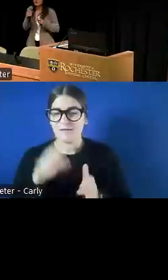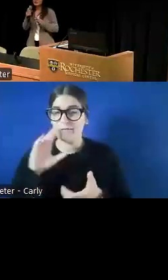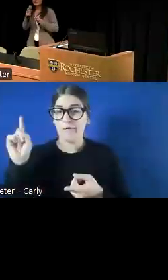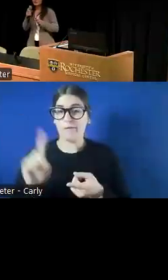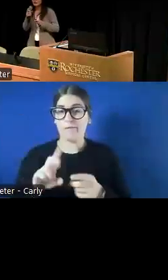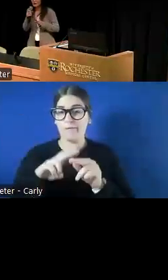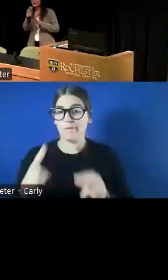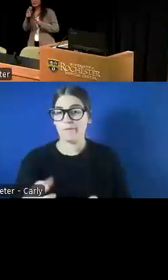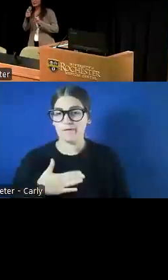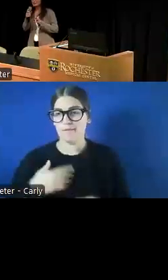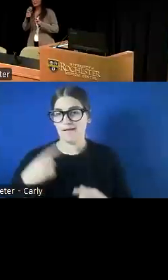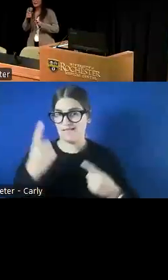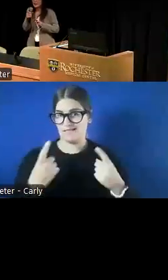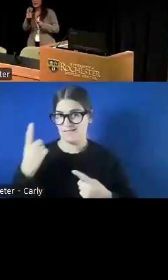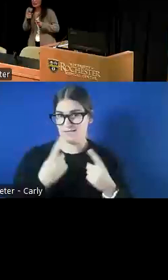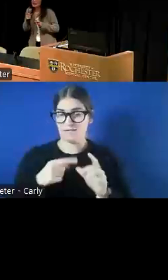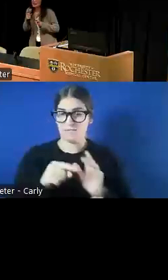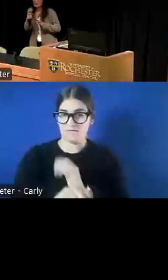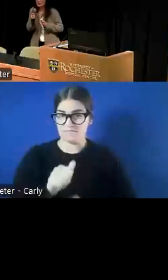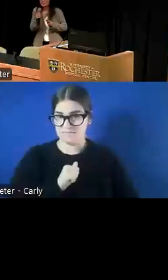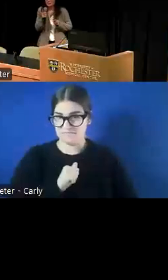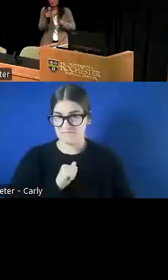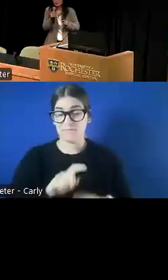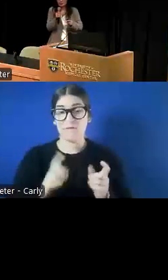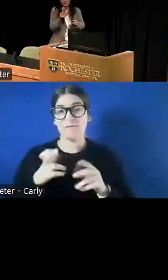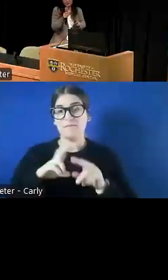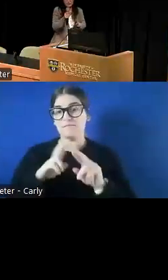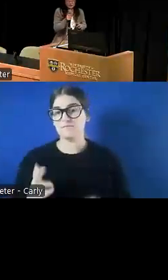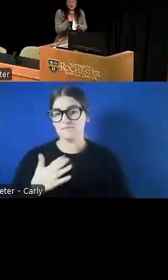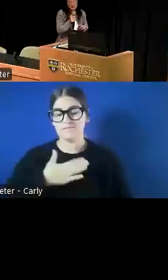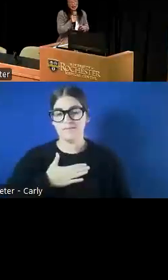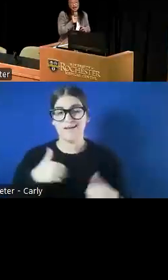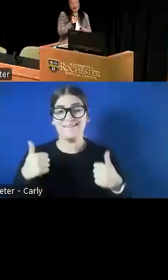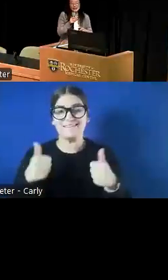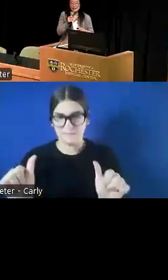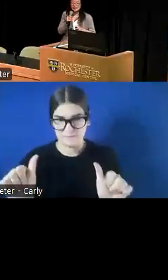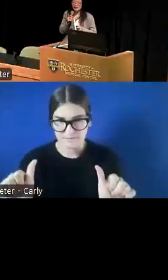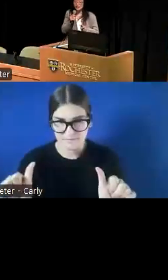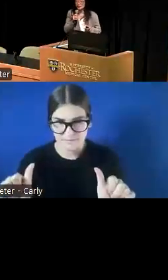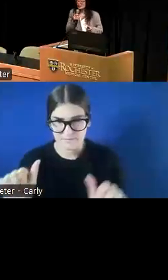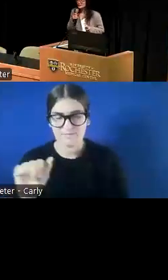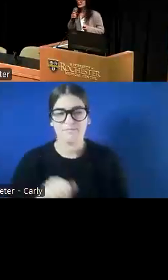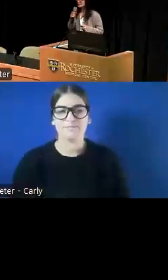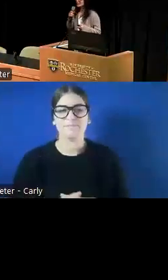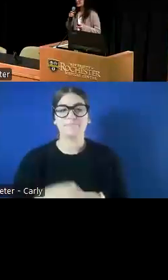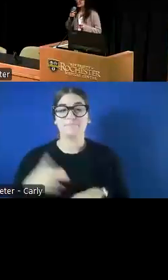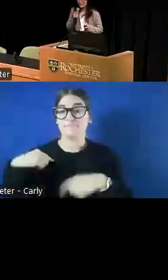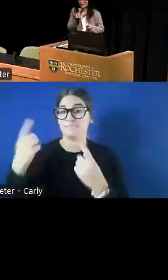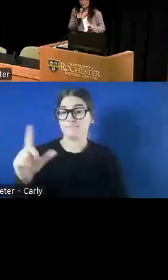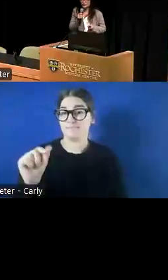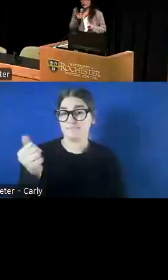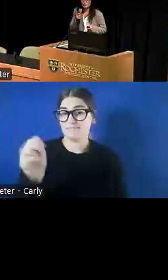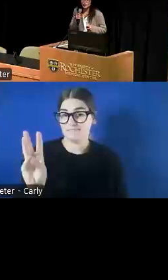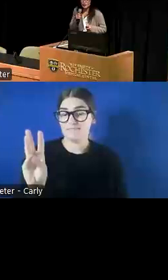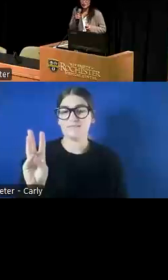your suicidal thoughts, but it may decrease your suicidal attempts. And since this 2016